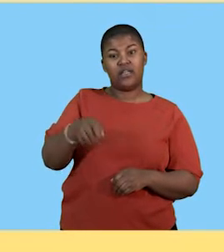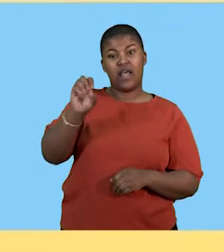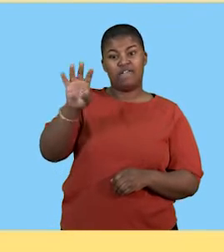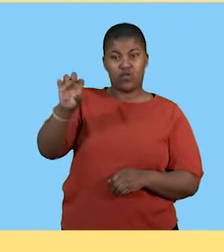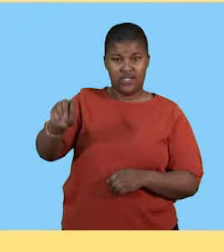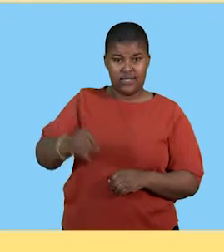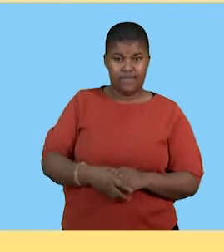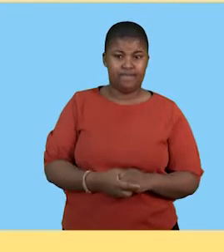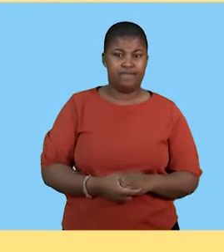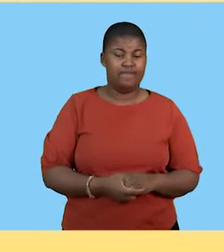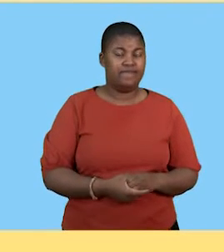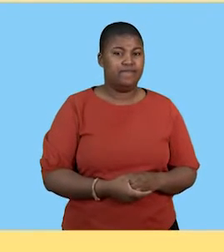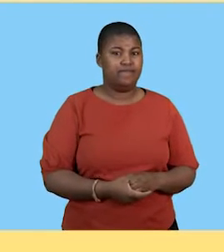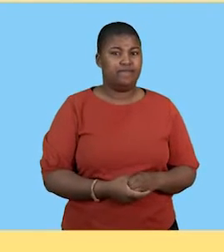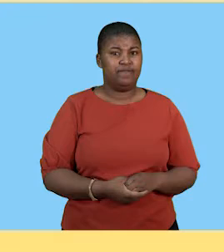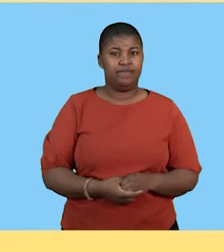5,040.